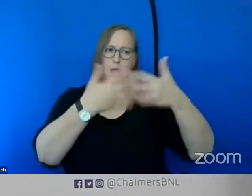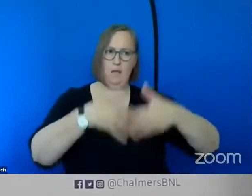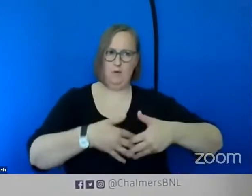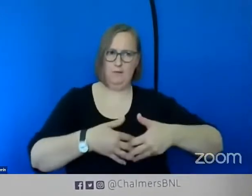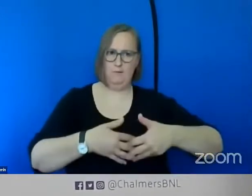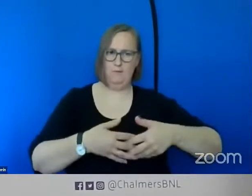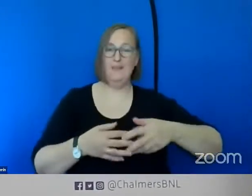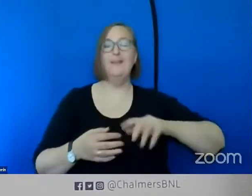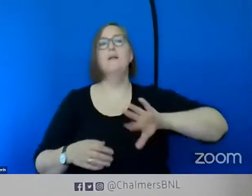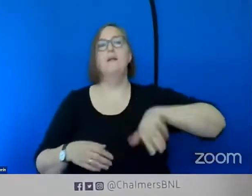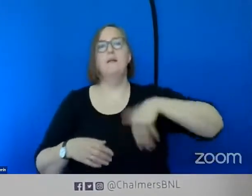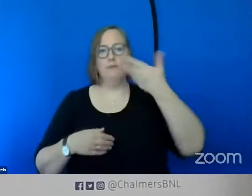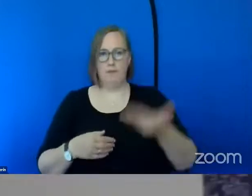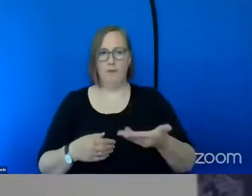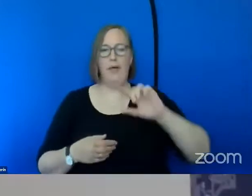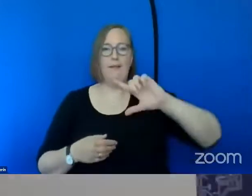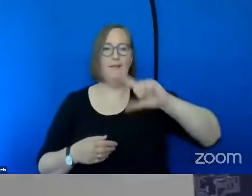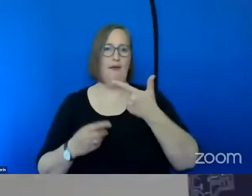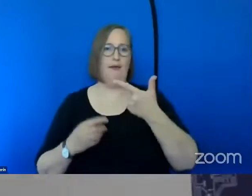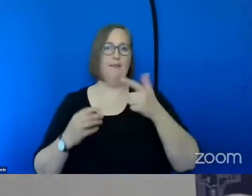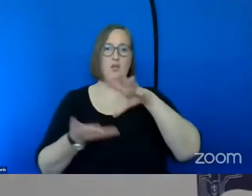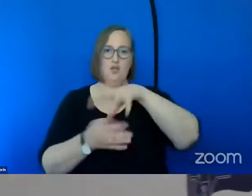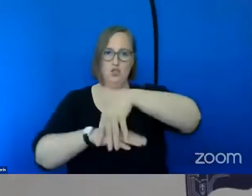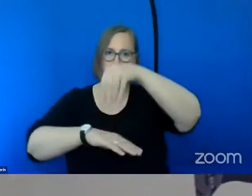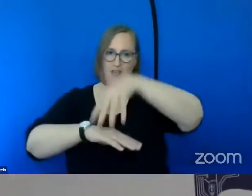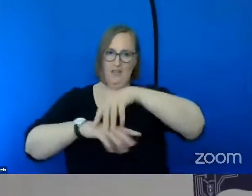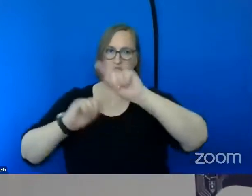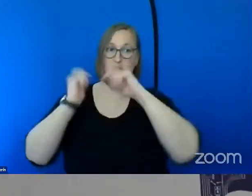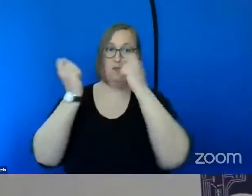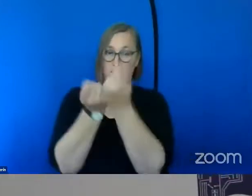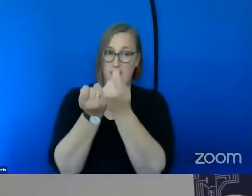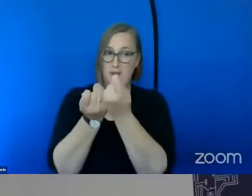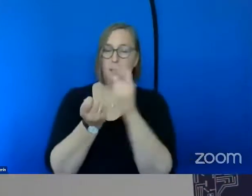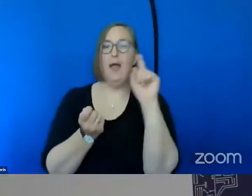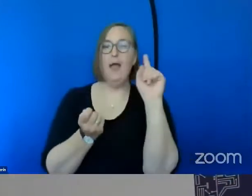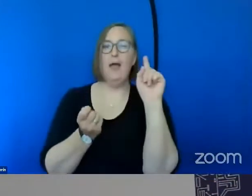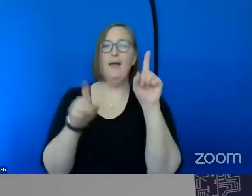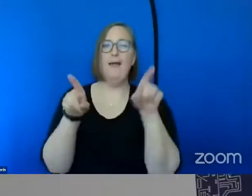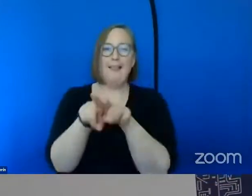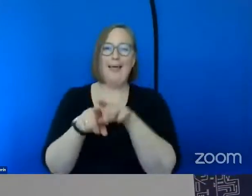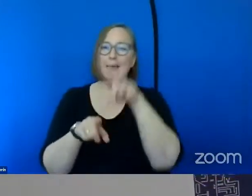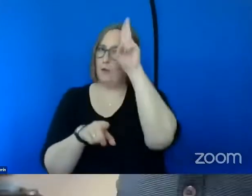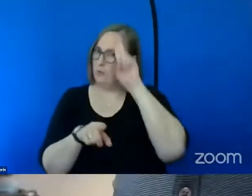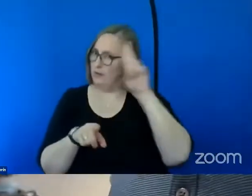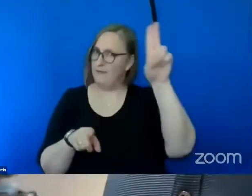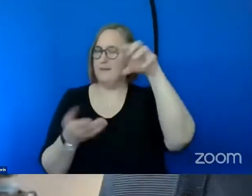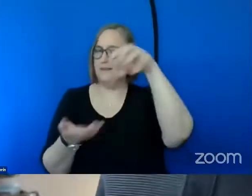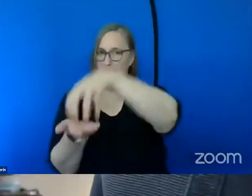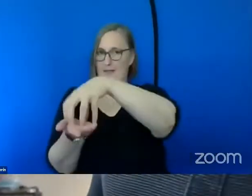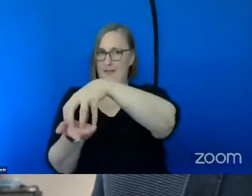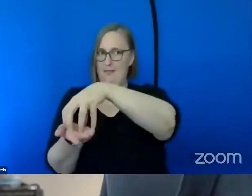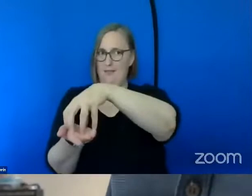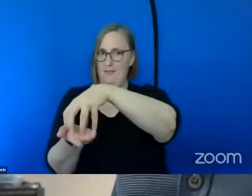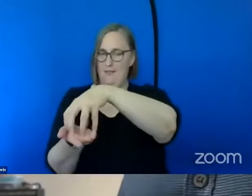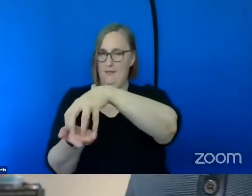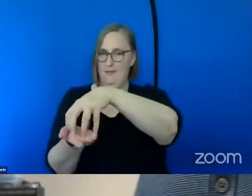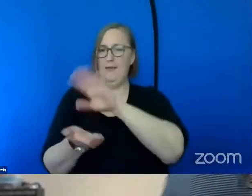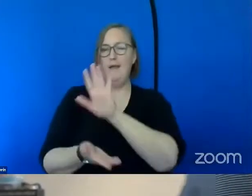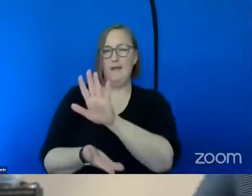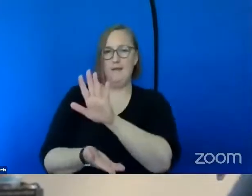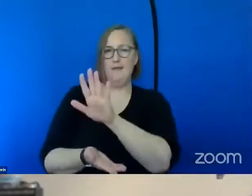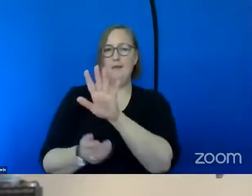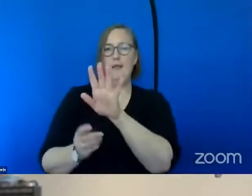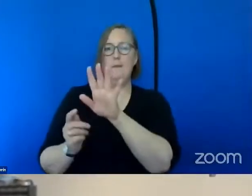Tony Forsberg. He competed in the 2020 CYBATHLON, placing 7th with his team. His prosthesis is connected to the